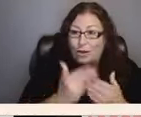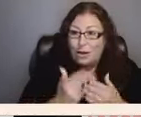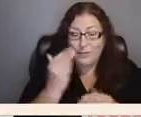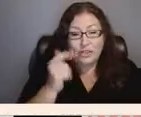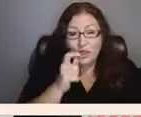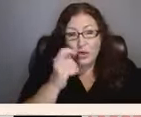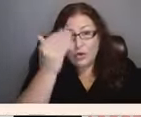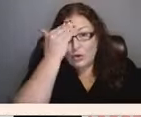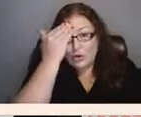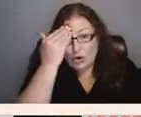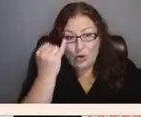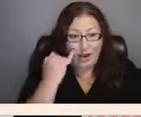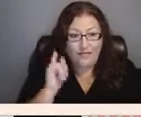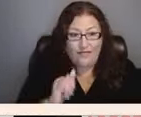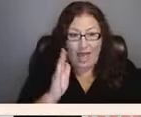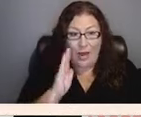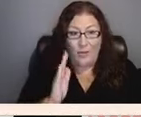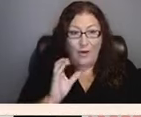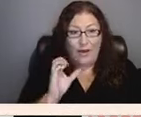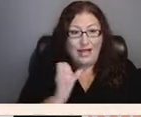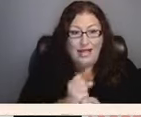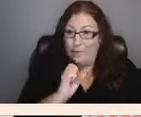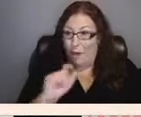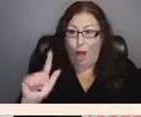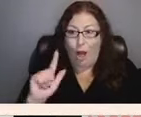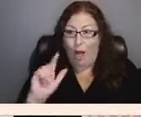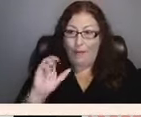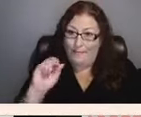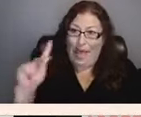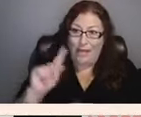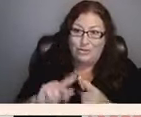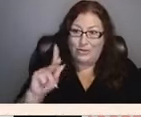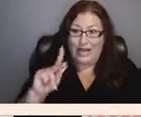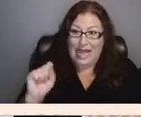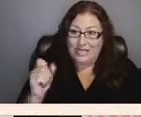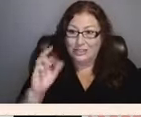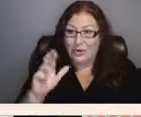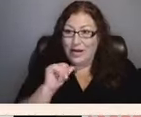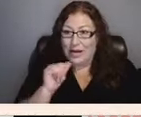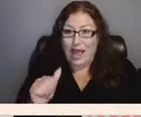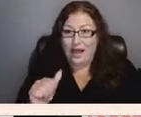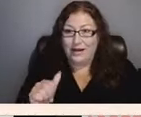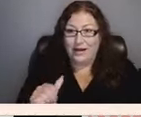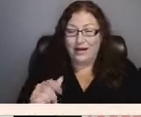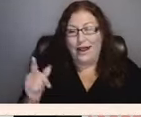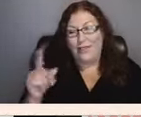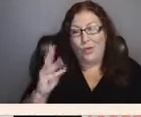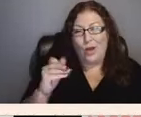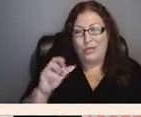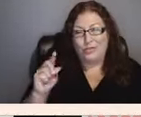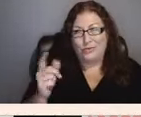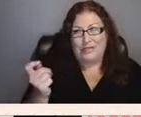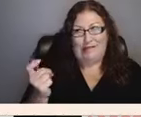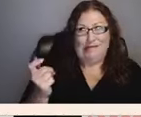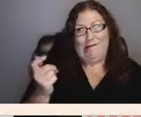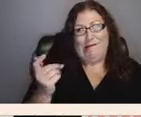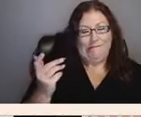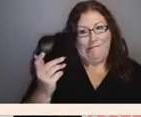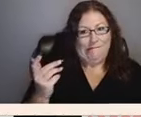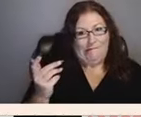wizard was going to get them all back to Kansas or not, right? And he was a little bit of flighty, as you may say. And lo